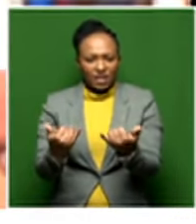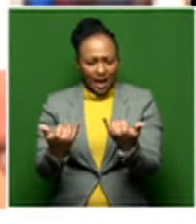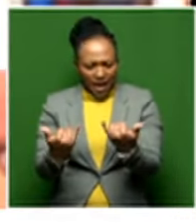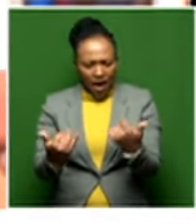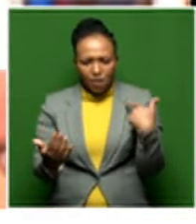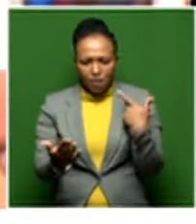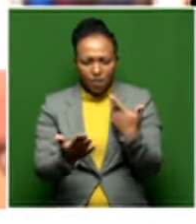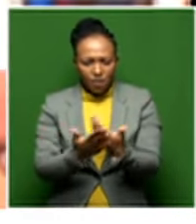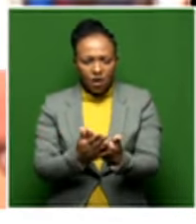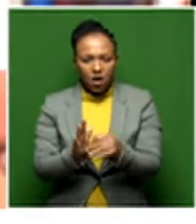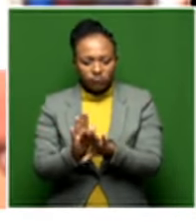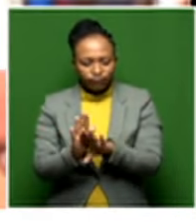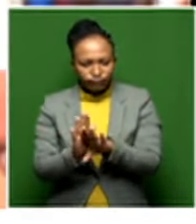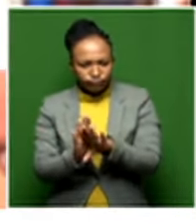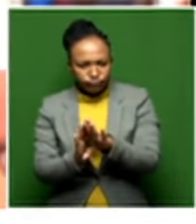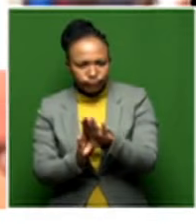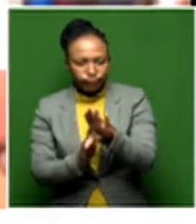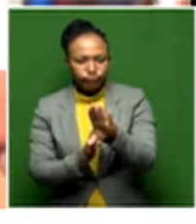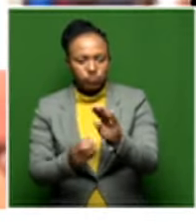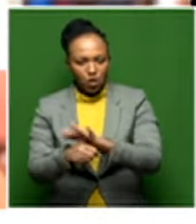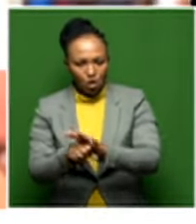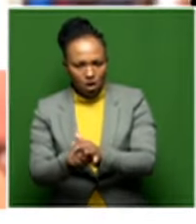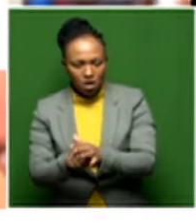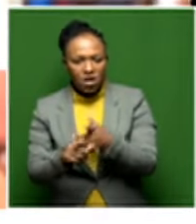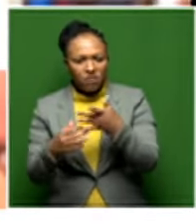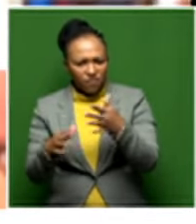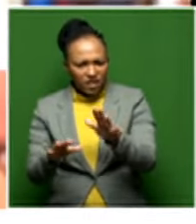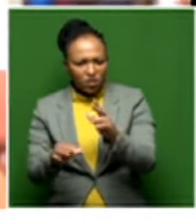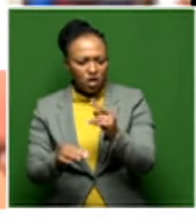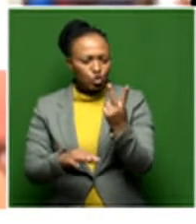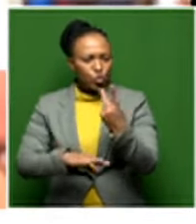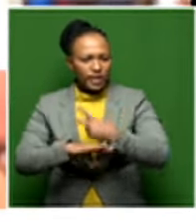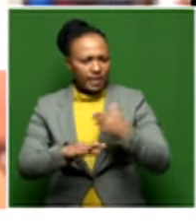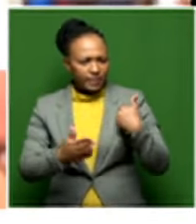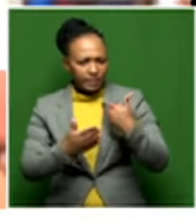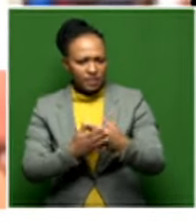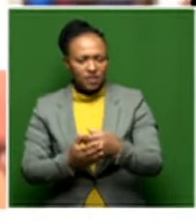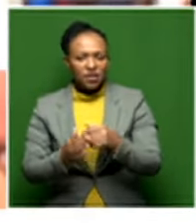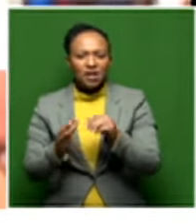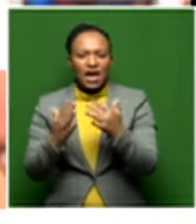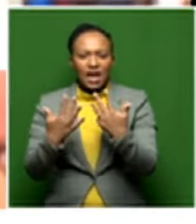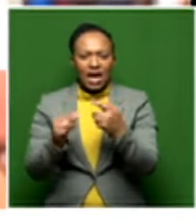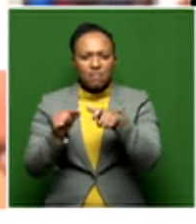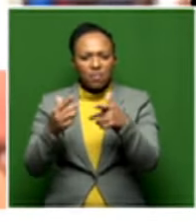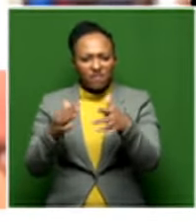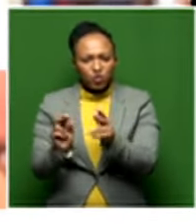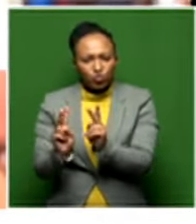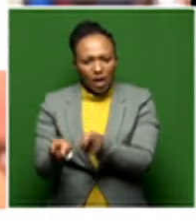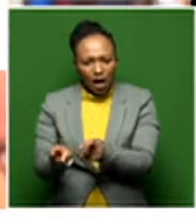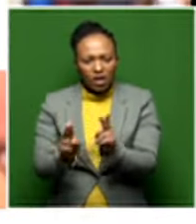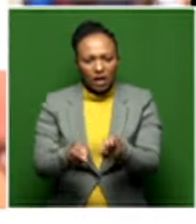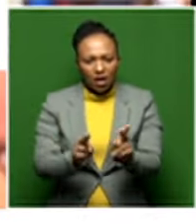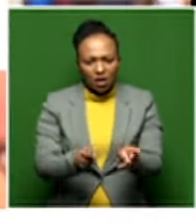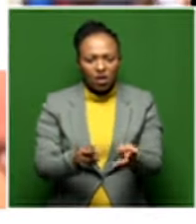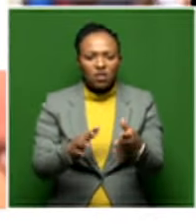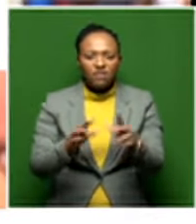recording quite an increased number of cases. If you notice, the last 2 days we've lost more than 9 people who